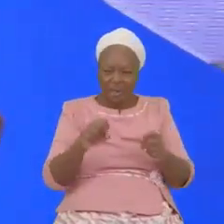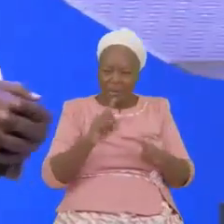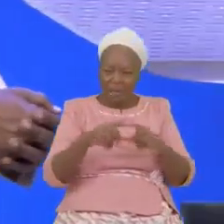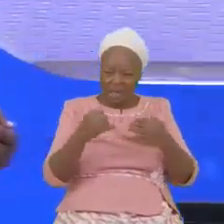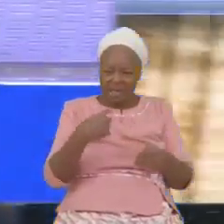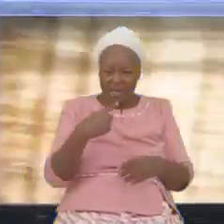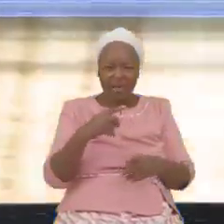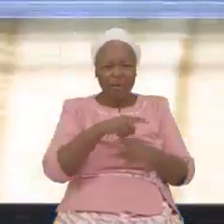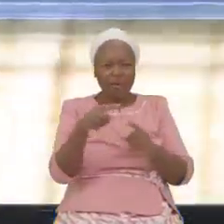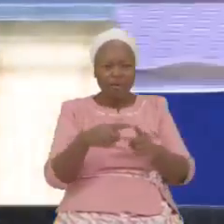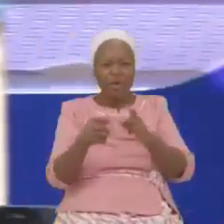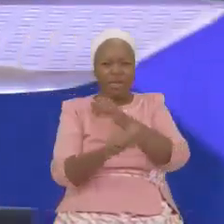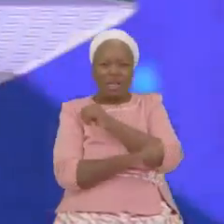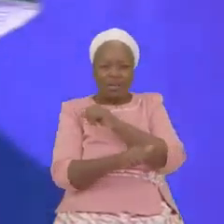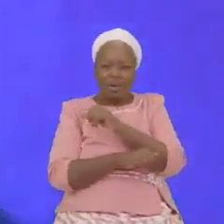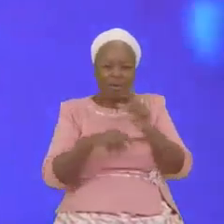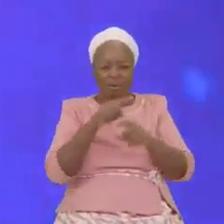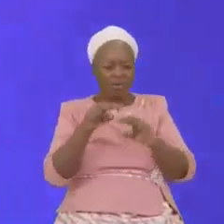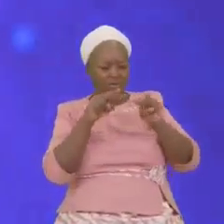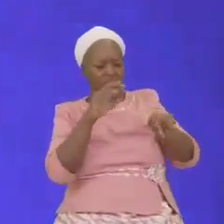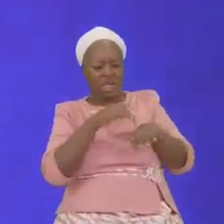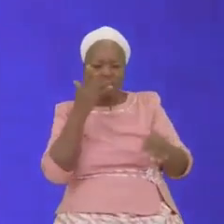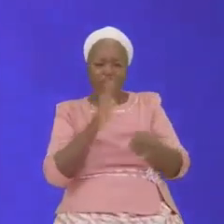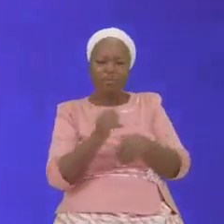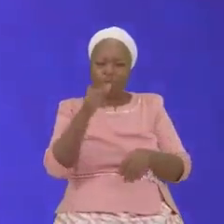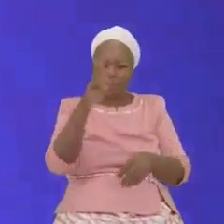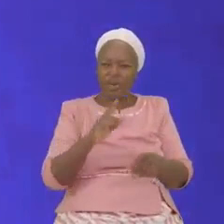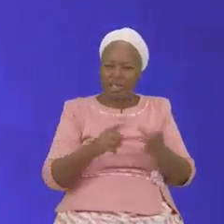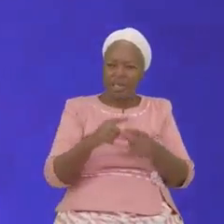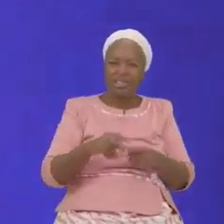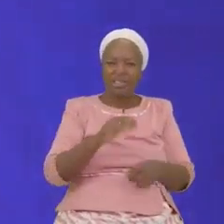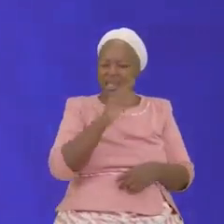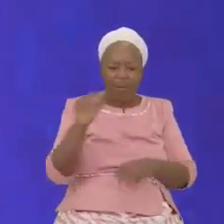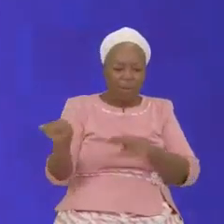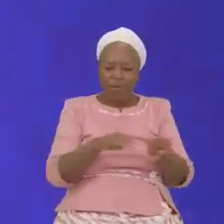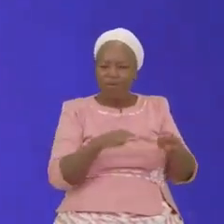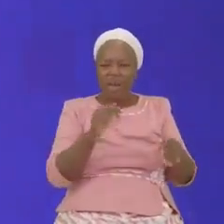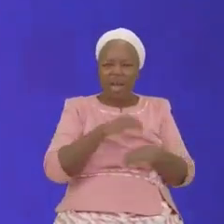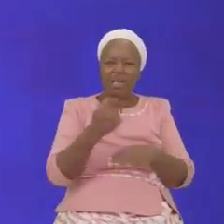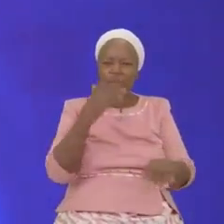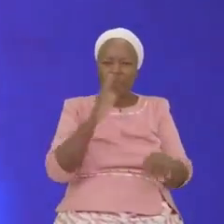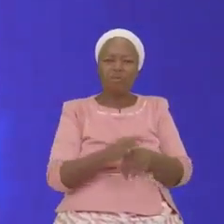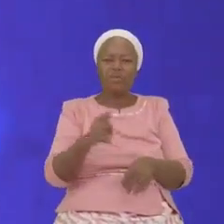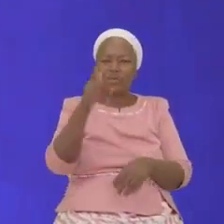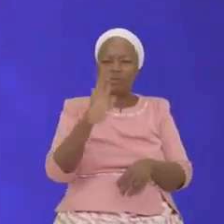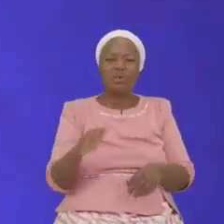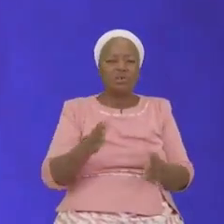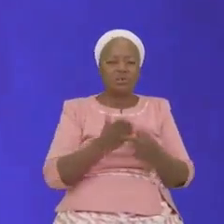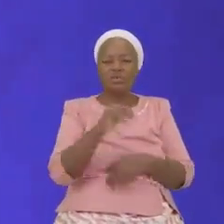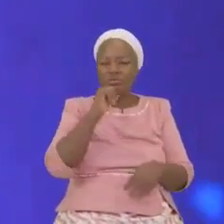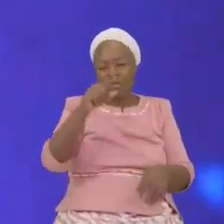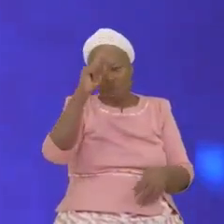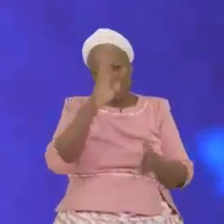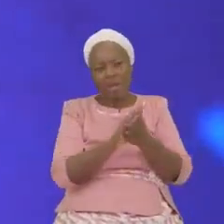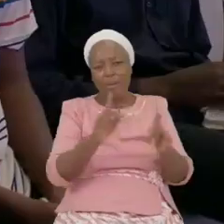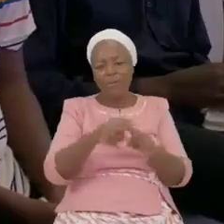when Abraham, when he looked at the promise of God, he staggered not at the promise of God through unbelief, but